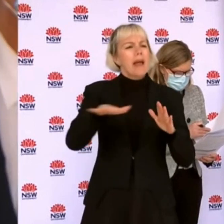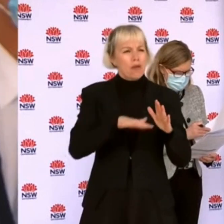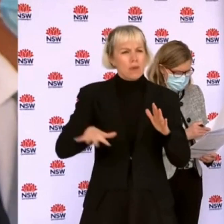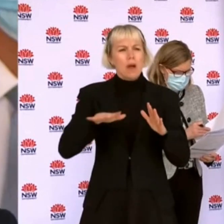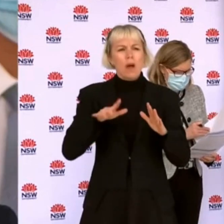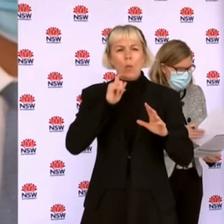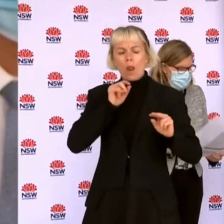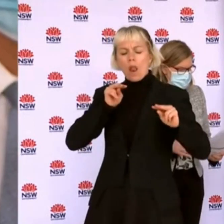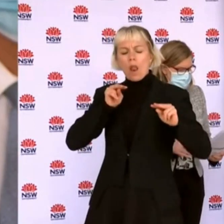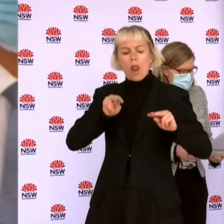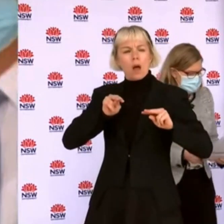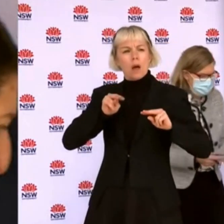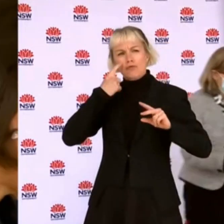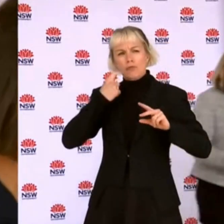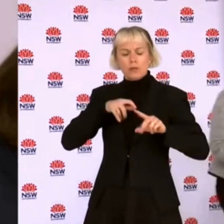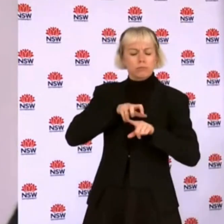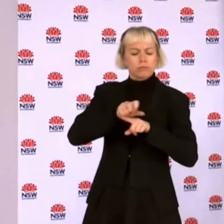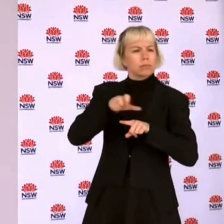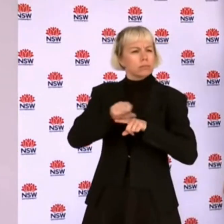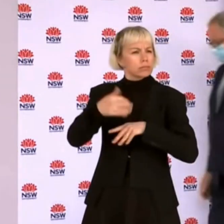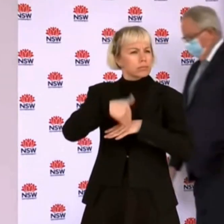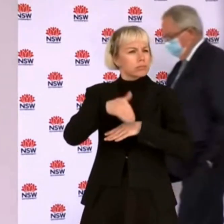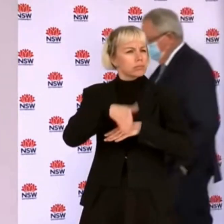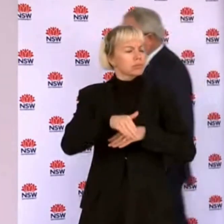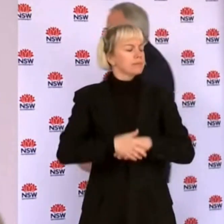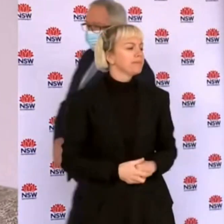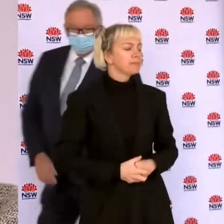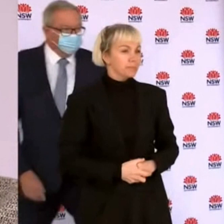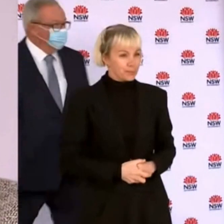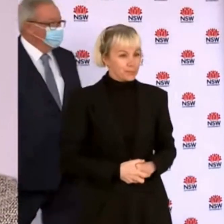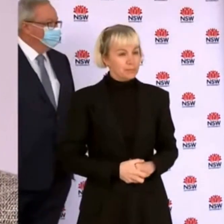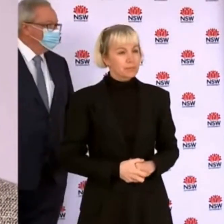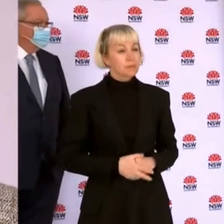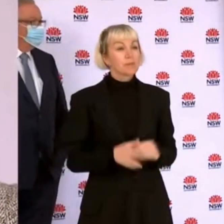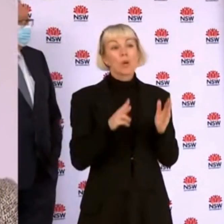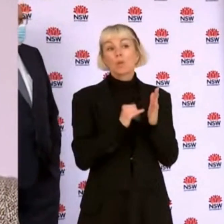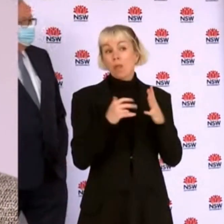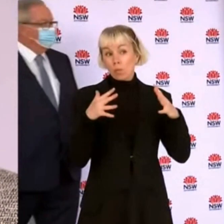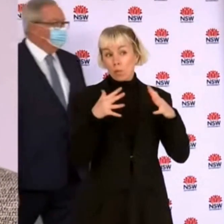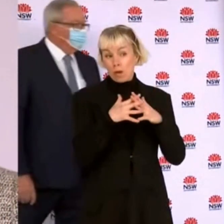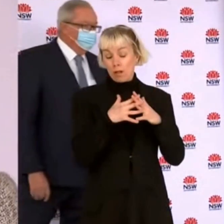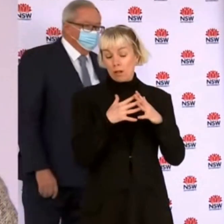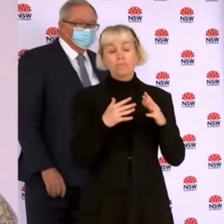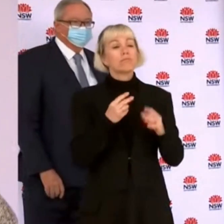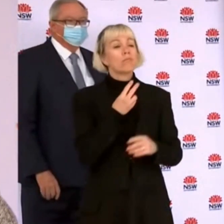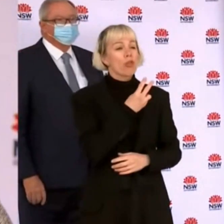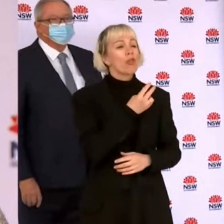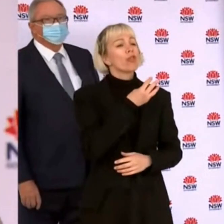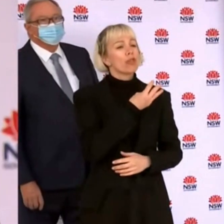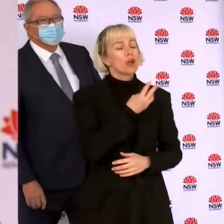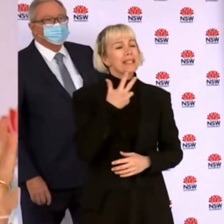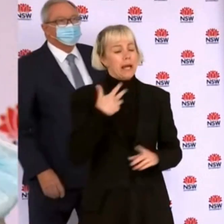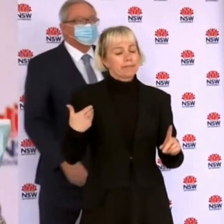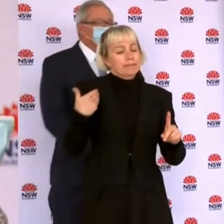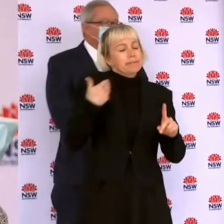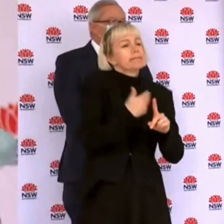And then, of course, we'll take your questions. Thank you. New South Wales recorded 38 locally acquired cases